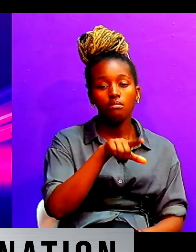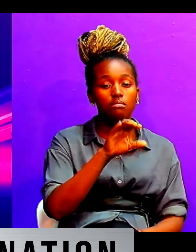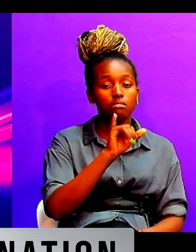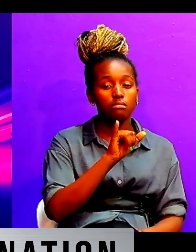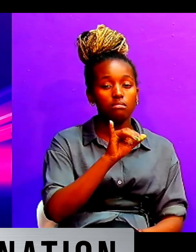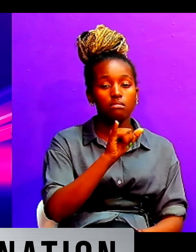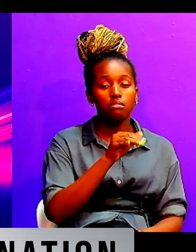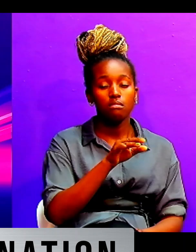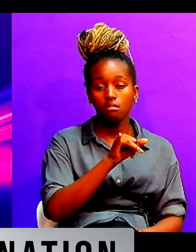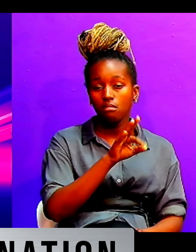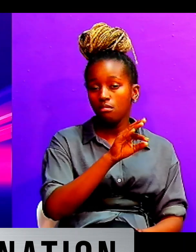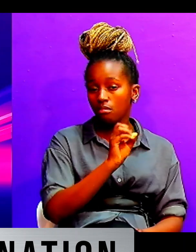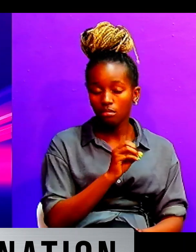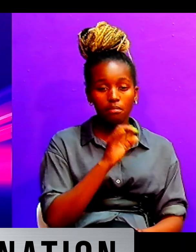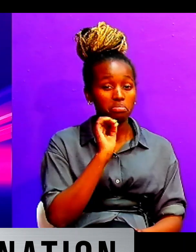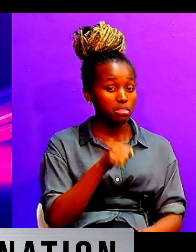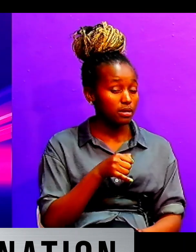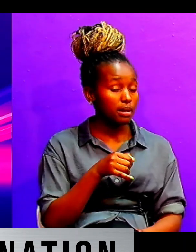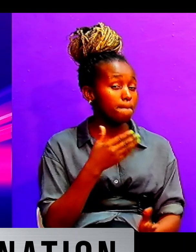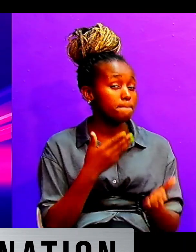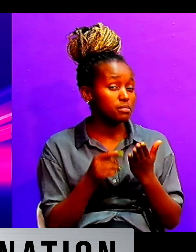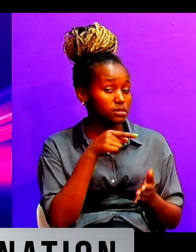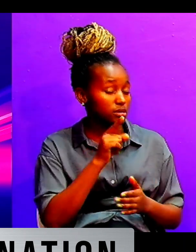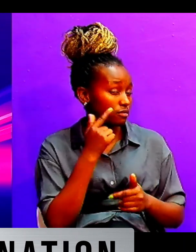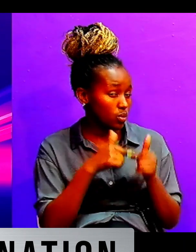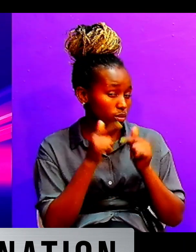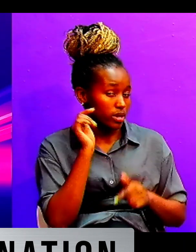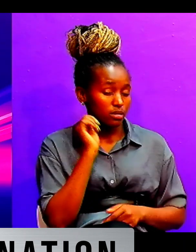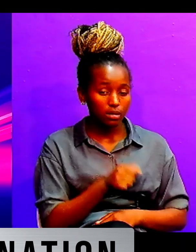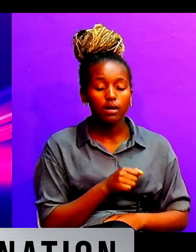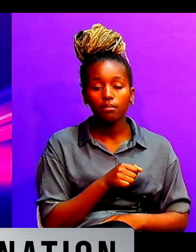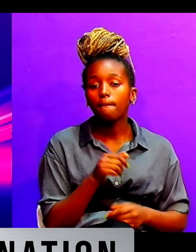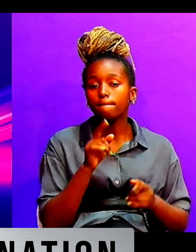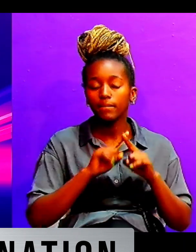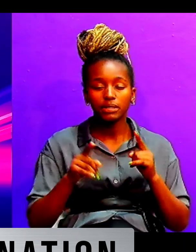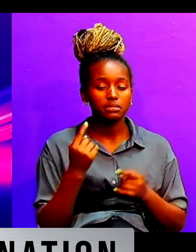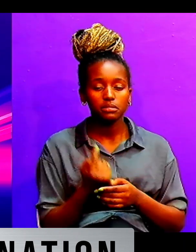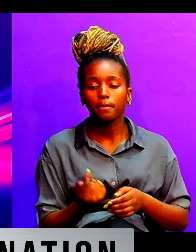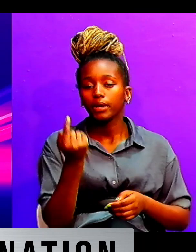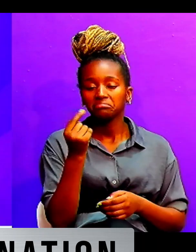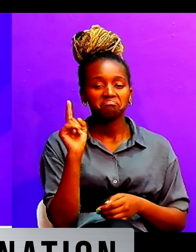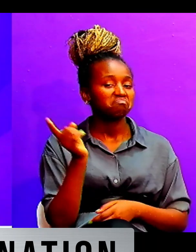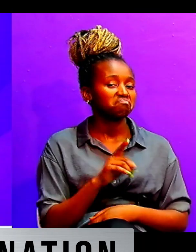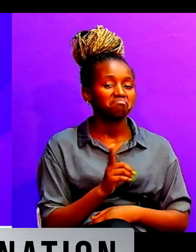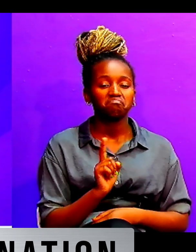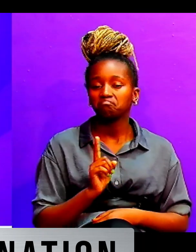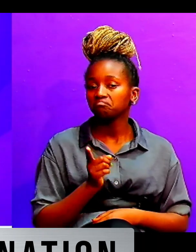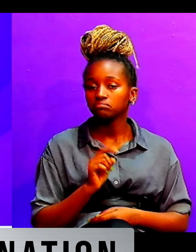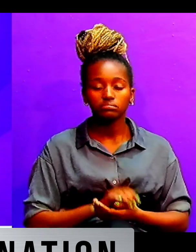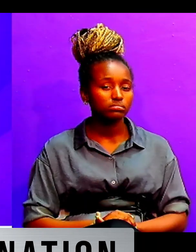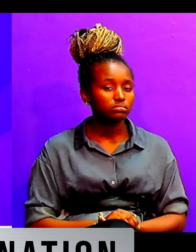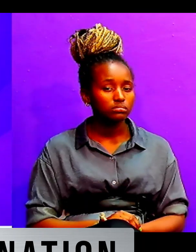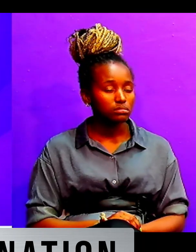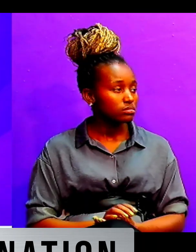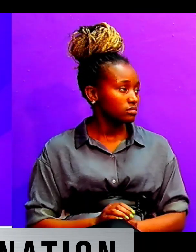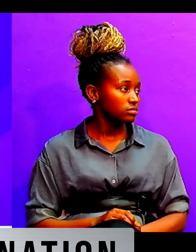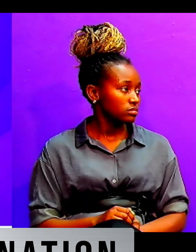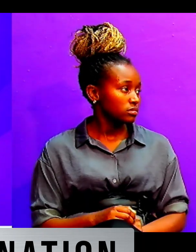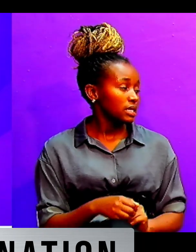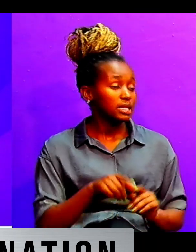100% sure and confident that he would have won the seat. Okay. Yes. Are you aware I wanted to be senator that